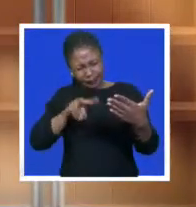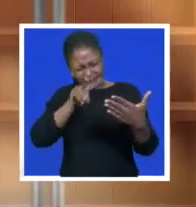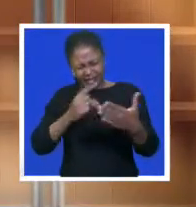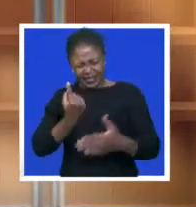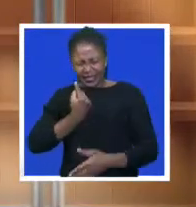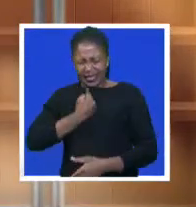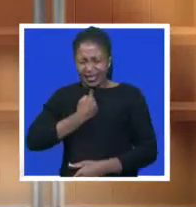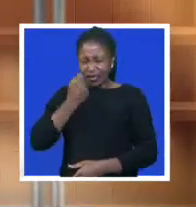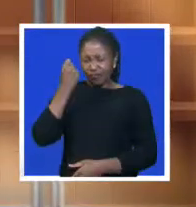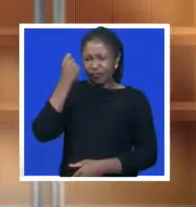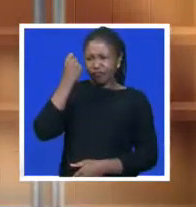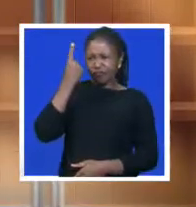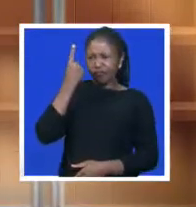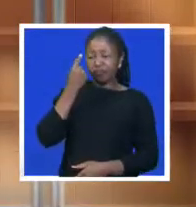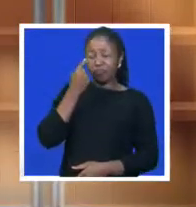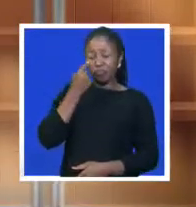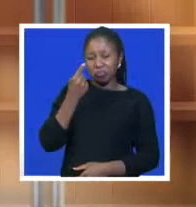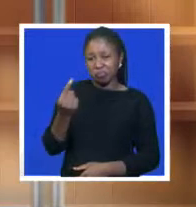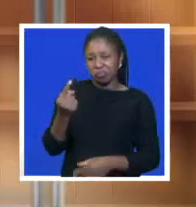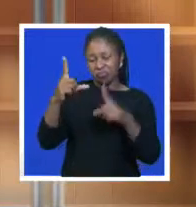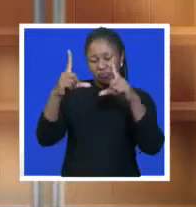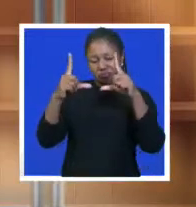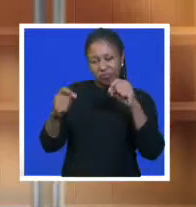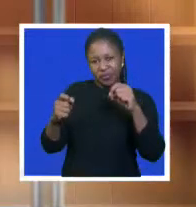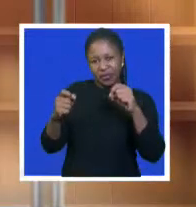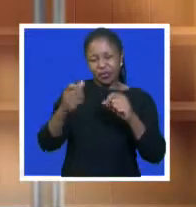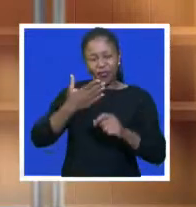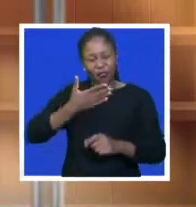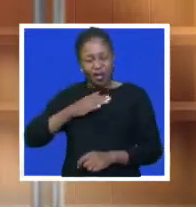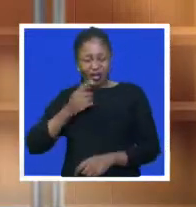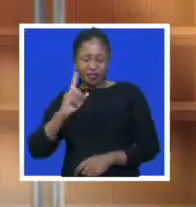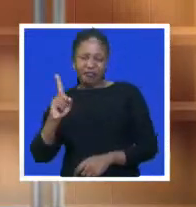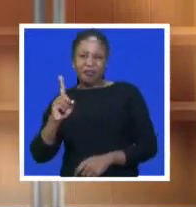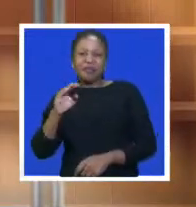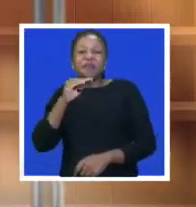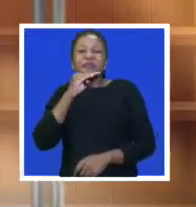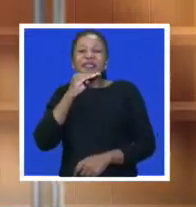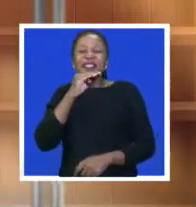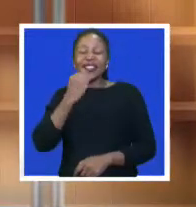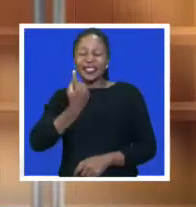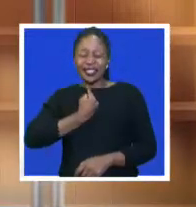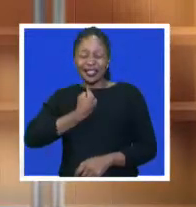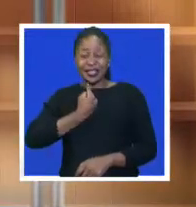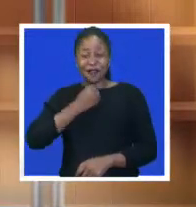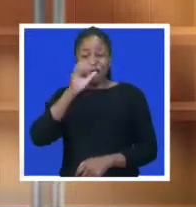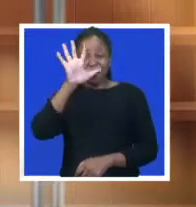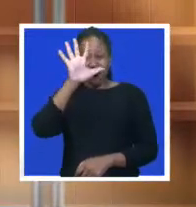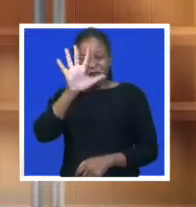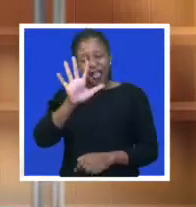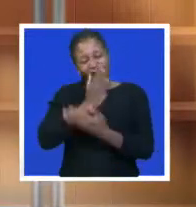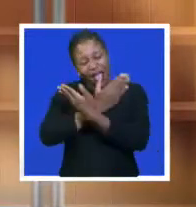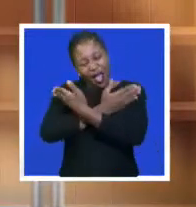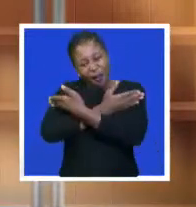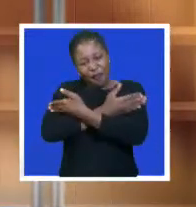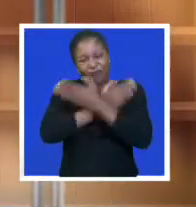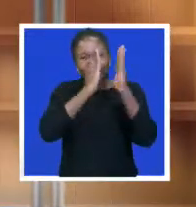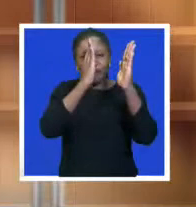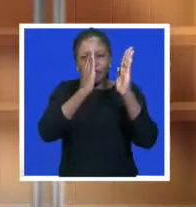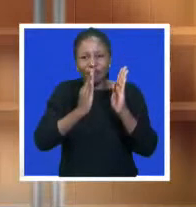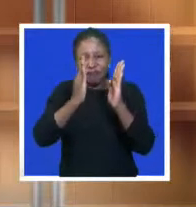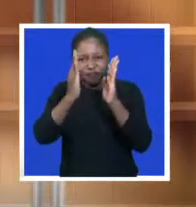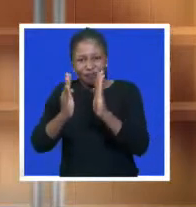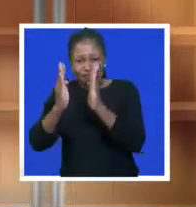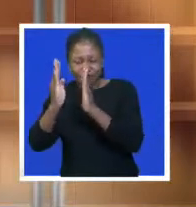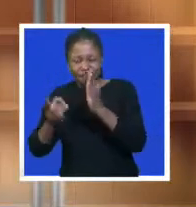call it is an appeal to the five senses. So by now, my dear learner at home, I'm sure you remember that when writers